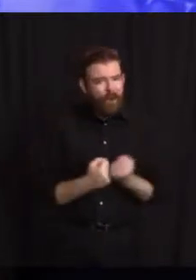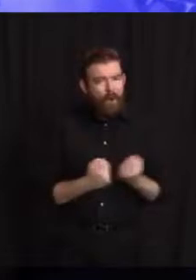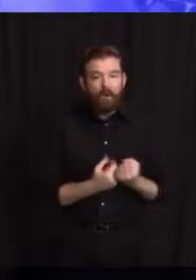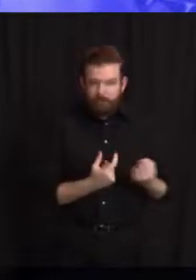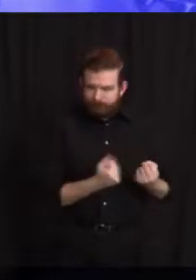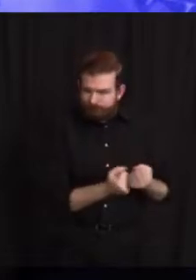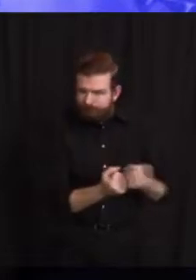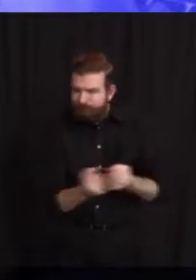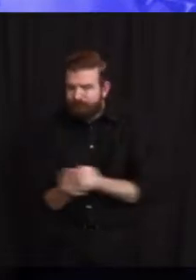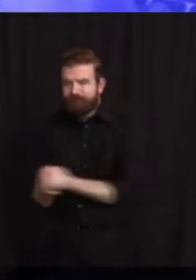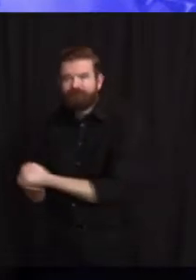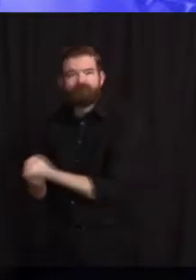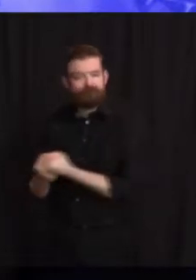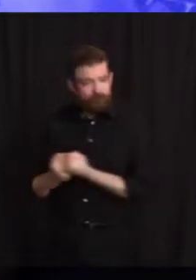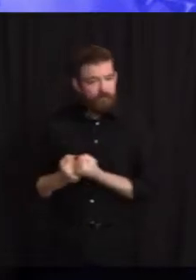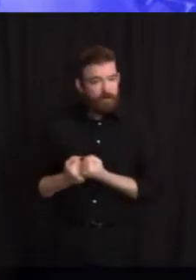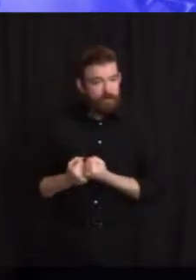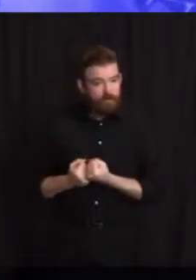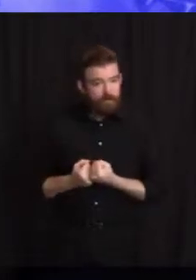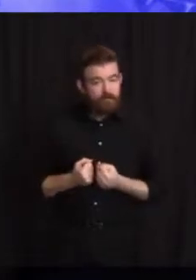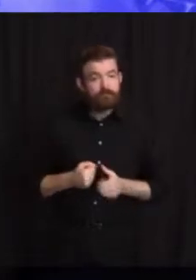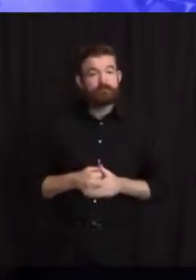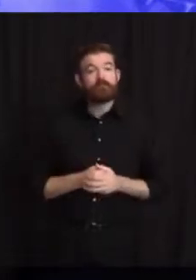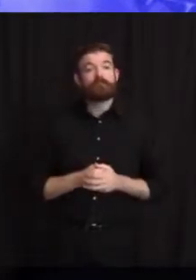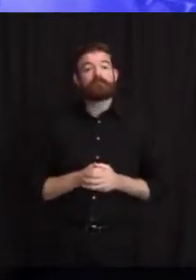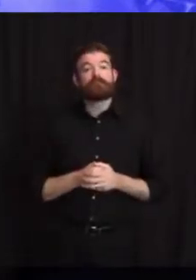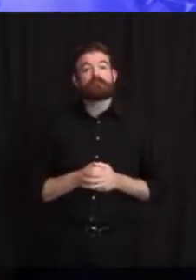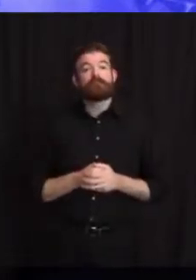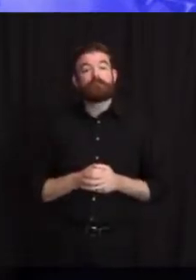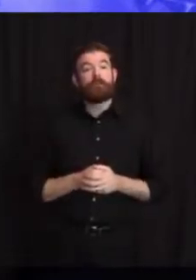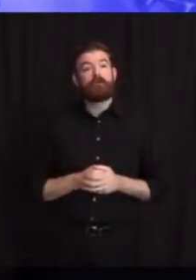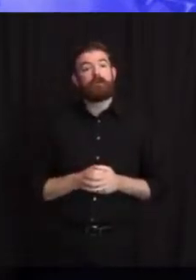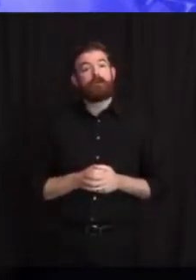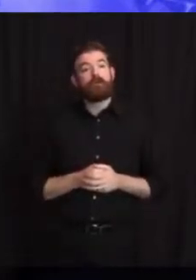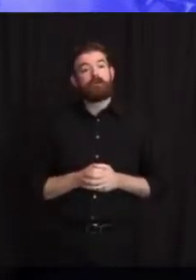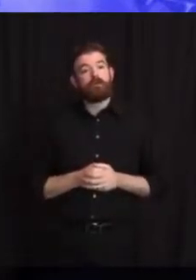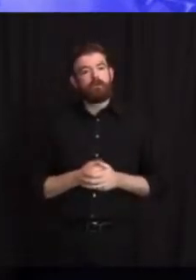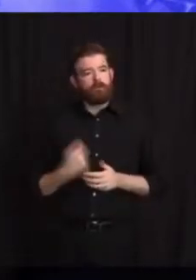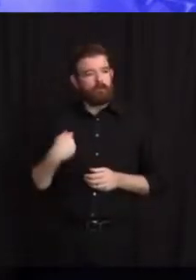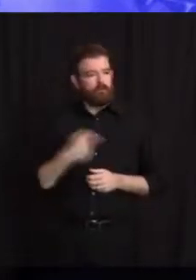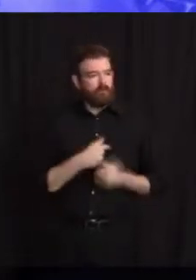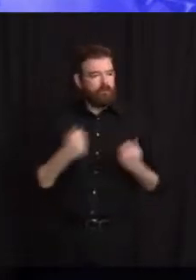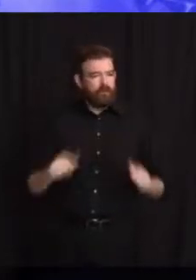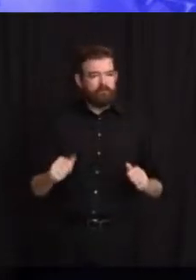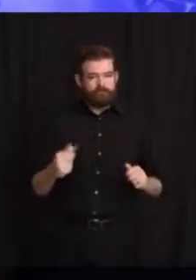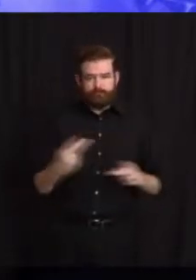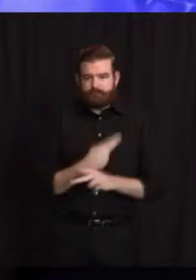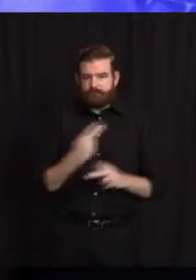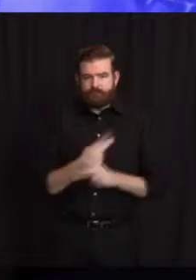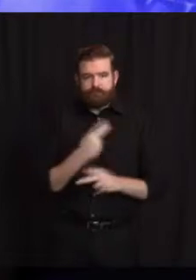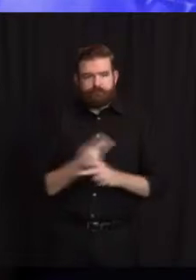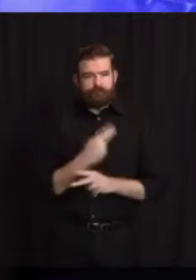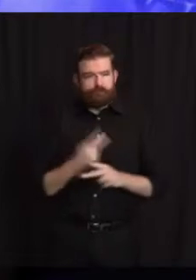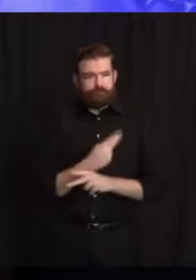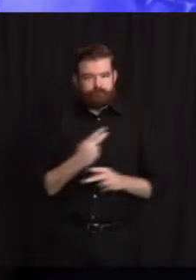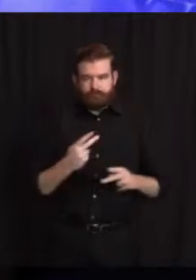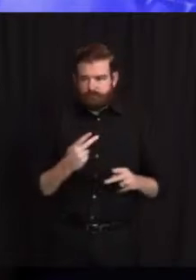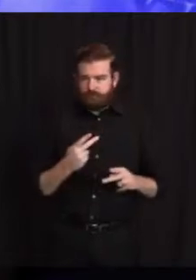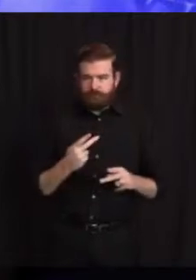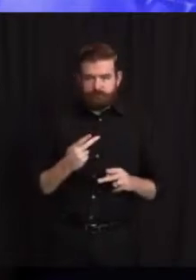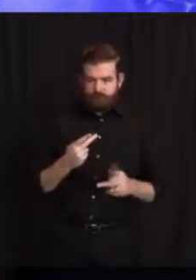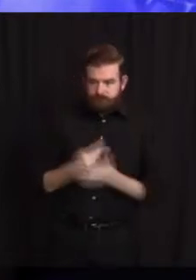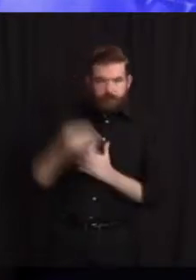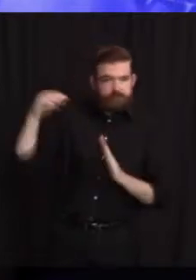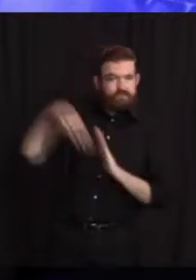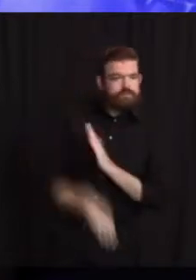time, however, we have been working nonstop to address the related fiscal crisis that has grown to unprecedented